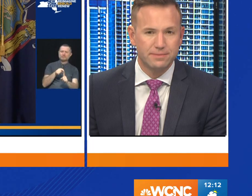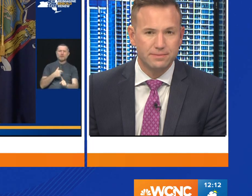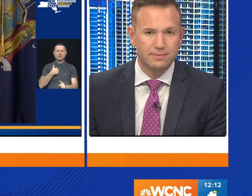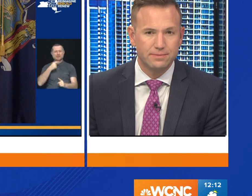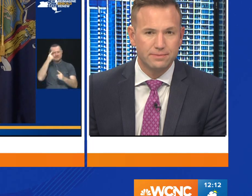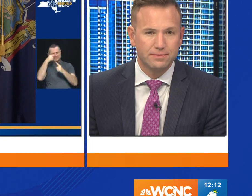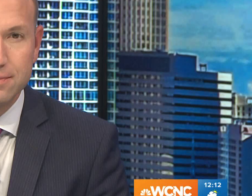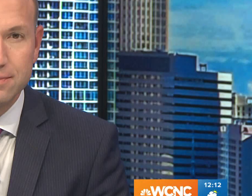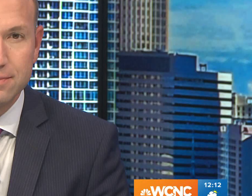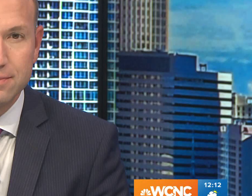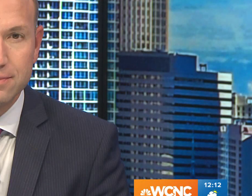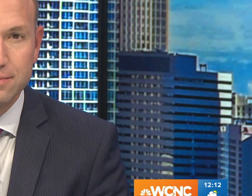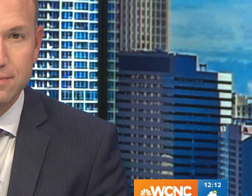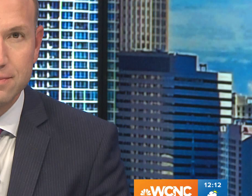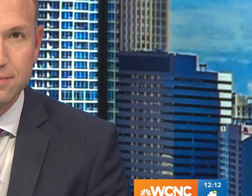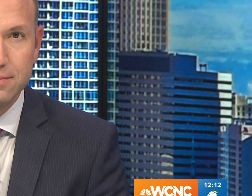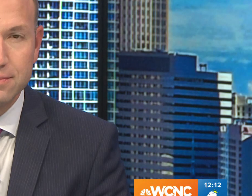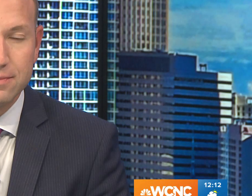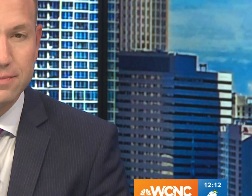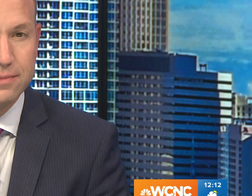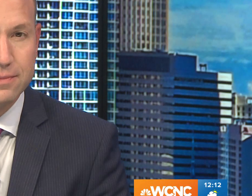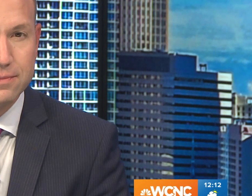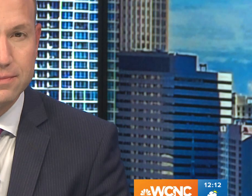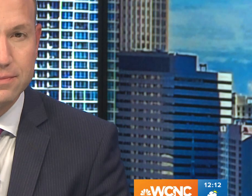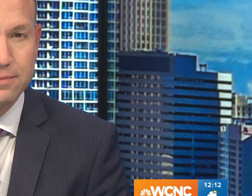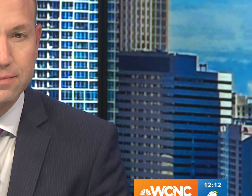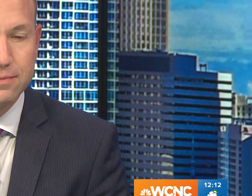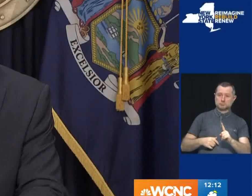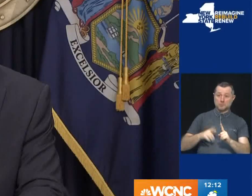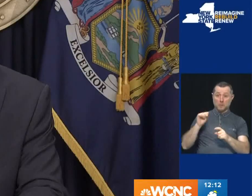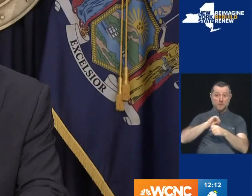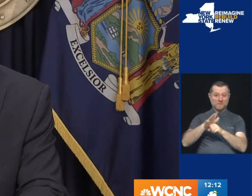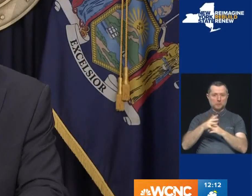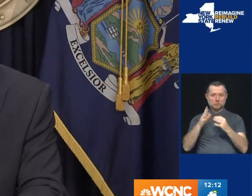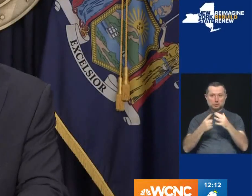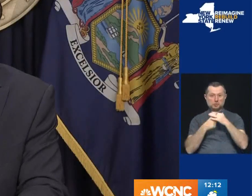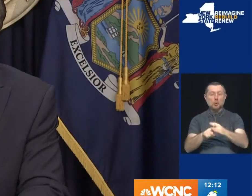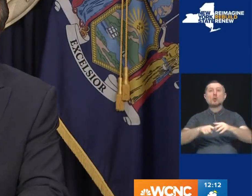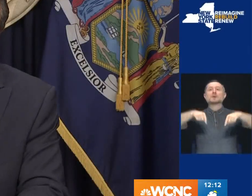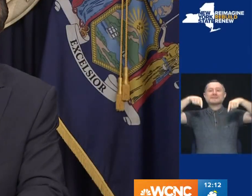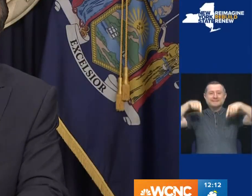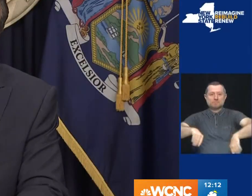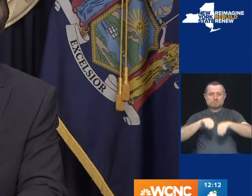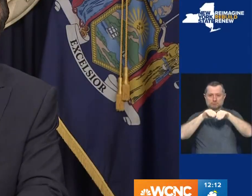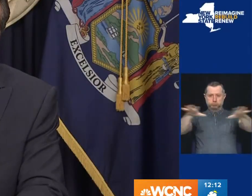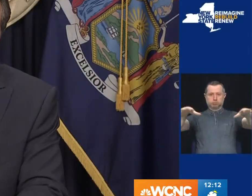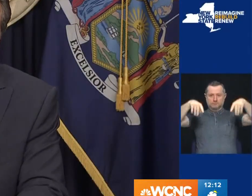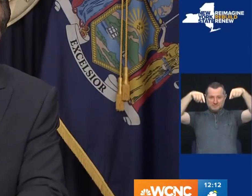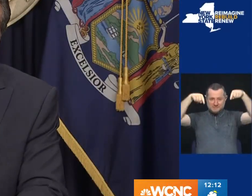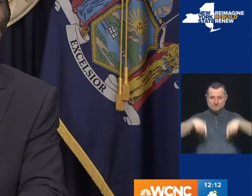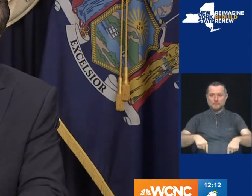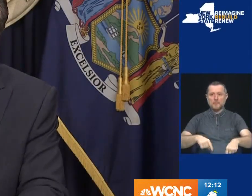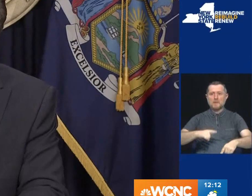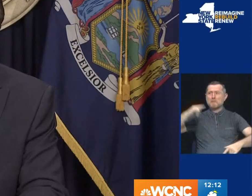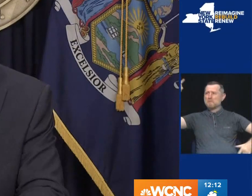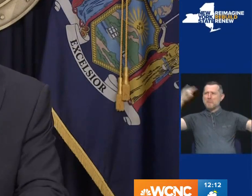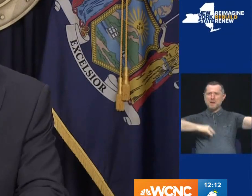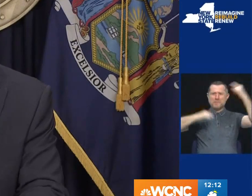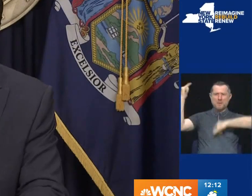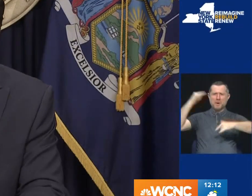in. COVID launched the attack here. It came on planes from